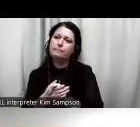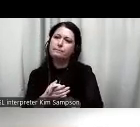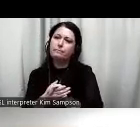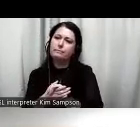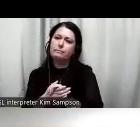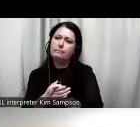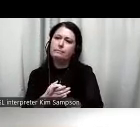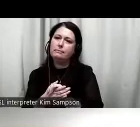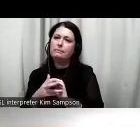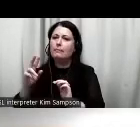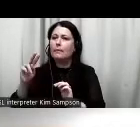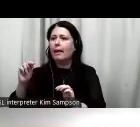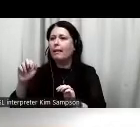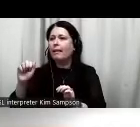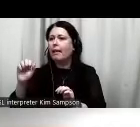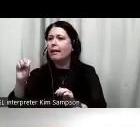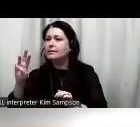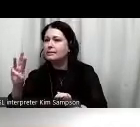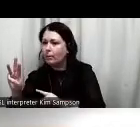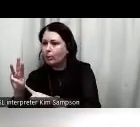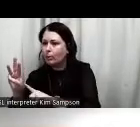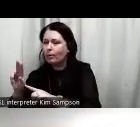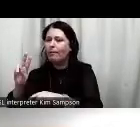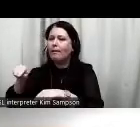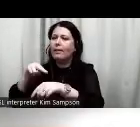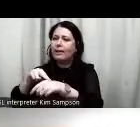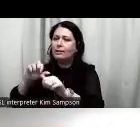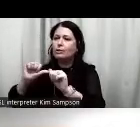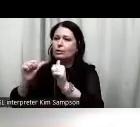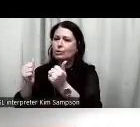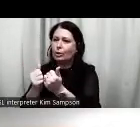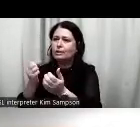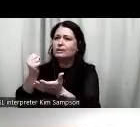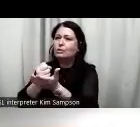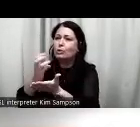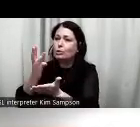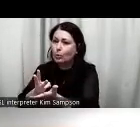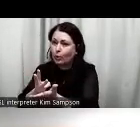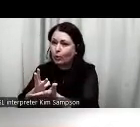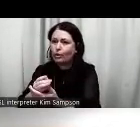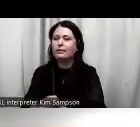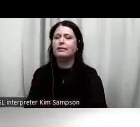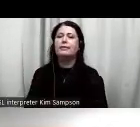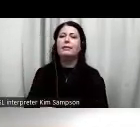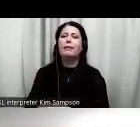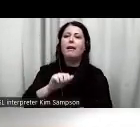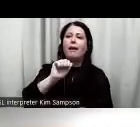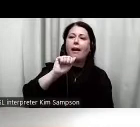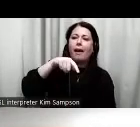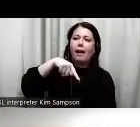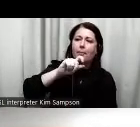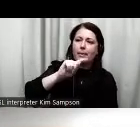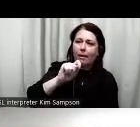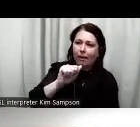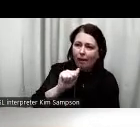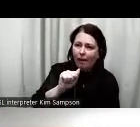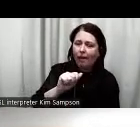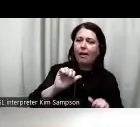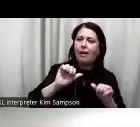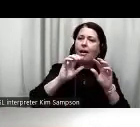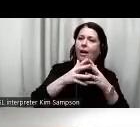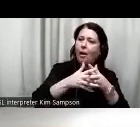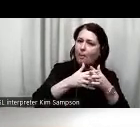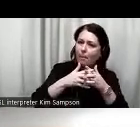the NASW, National Association of Social Workers, APTA, the